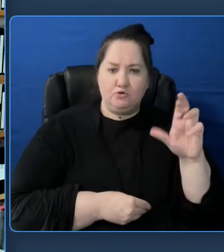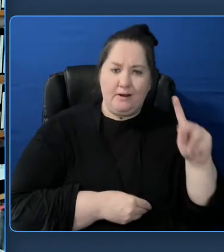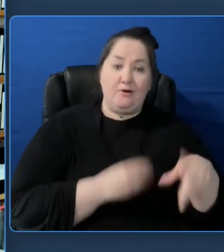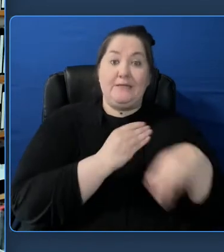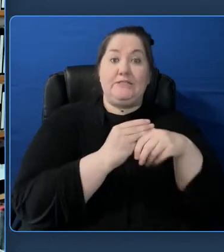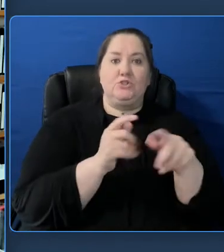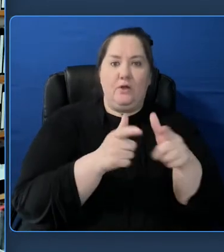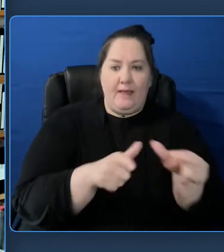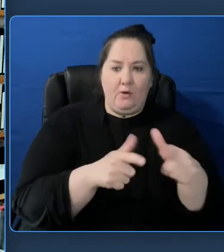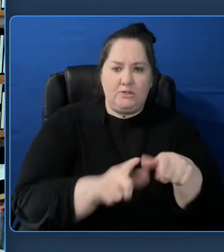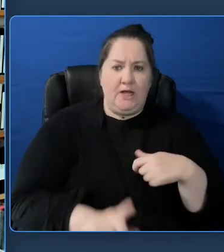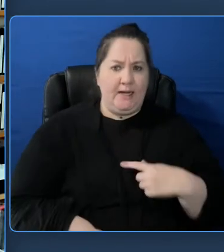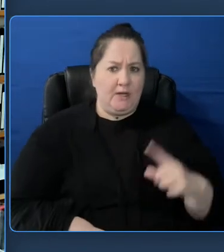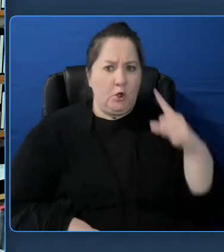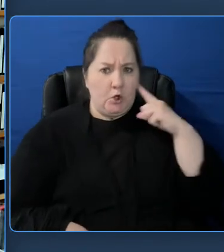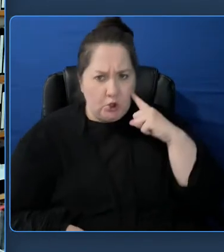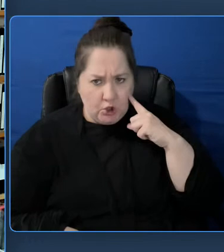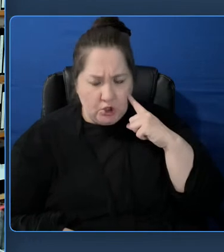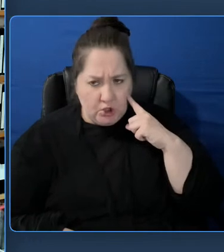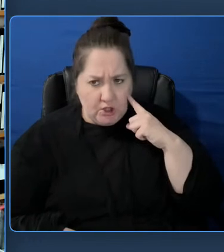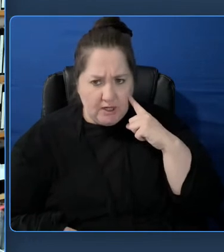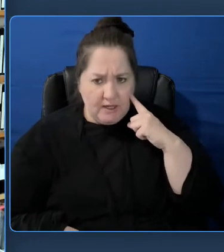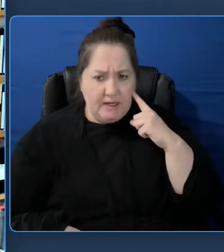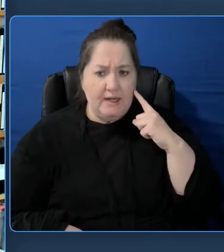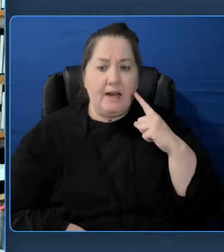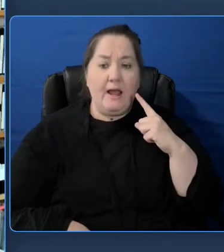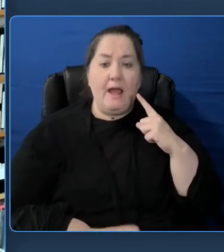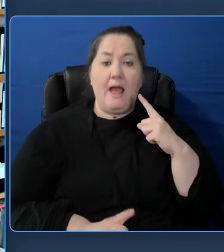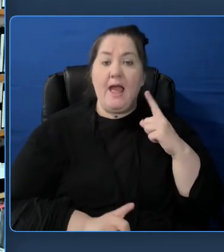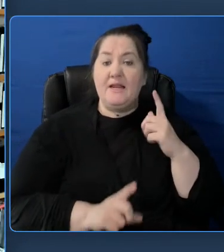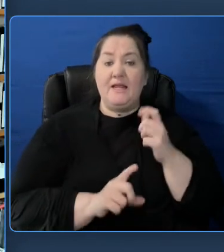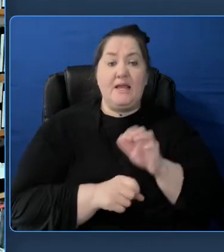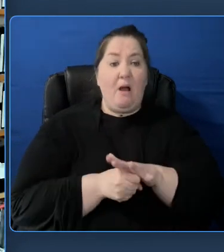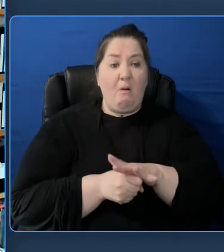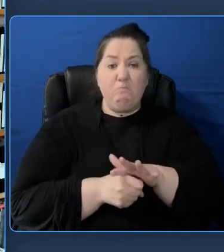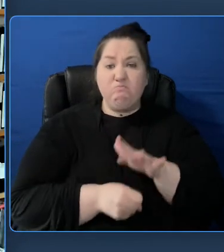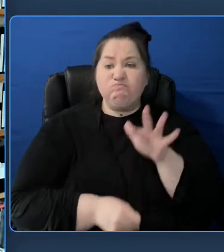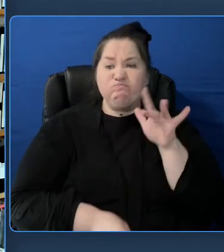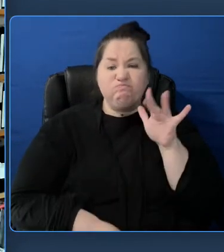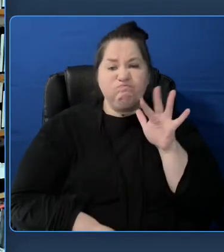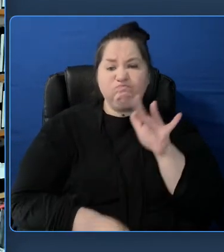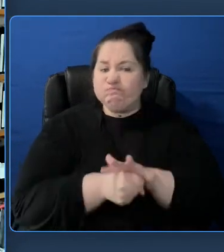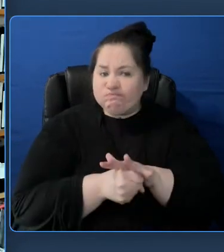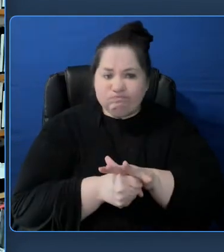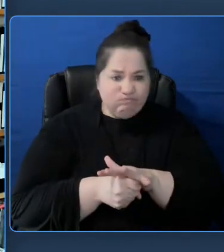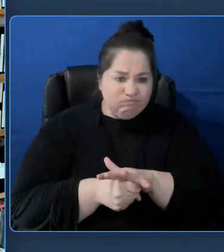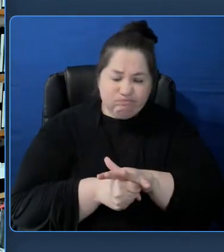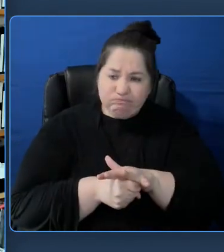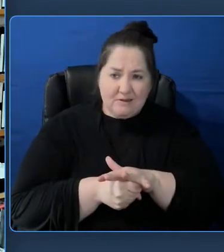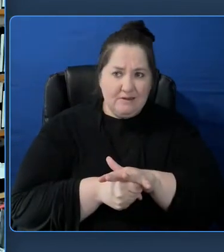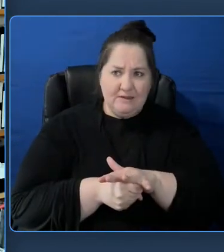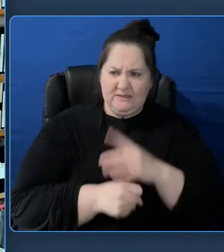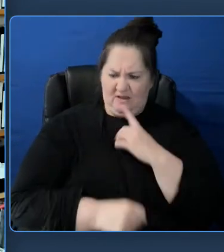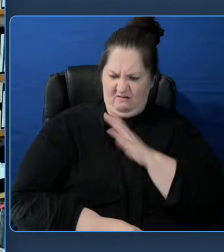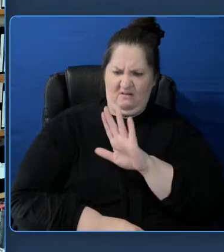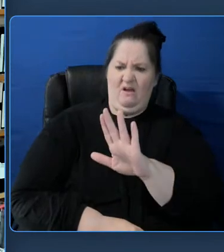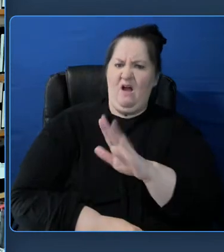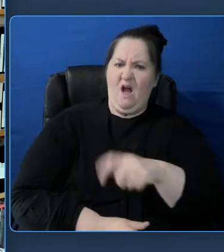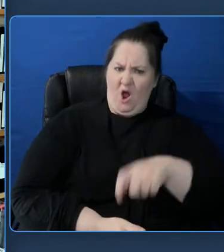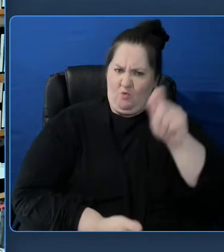language. And he heard about that, and he blew a bit of a gasket there, because, wait a second, I wrote